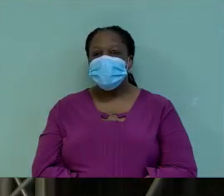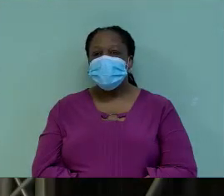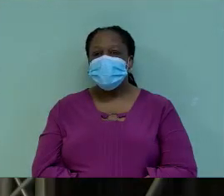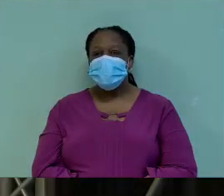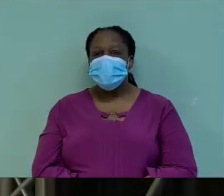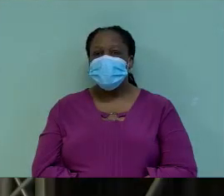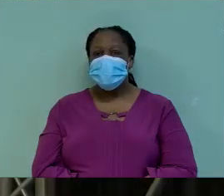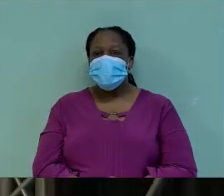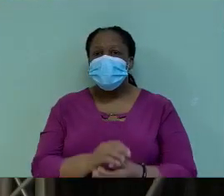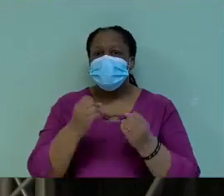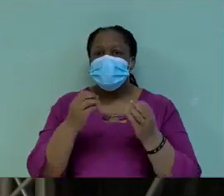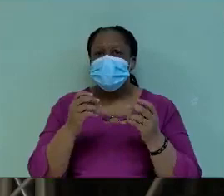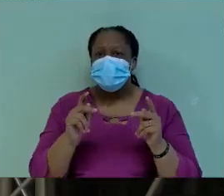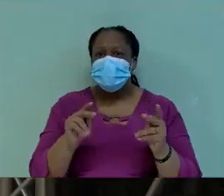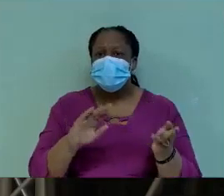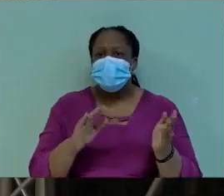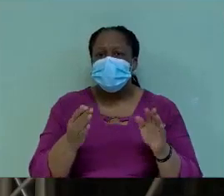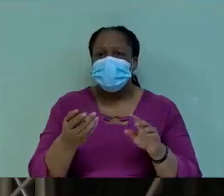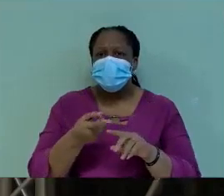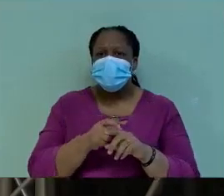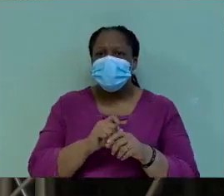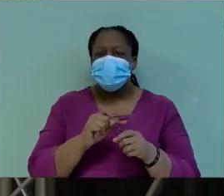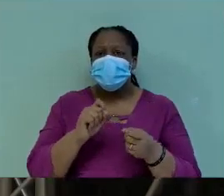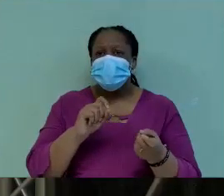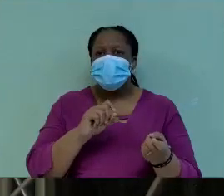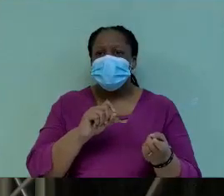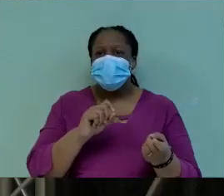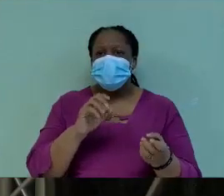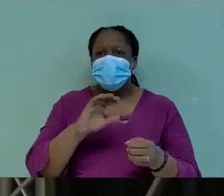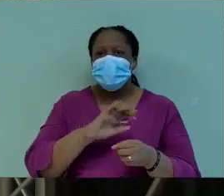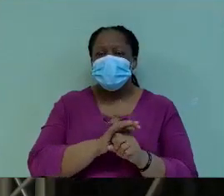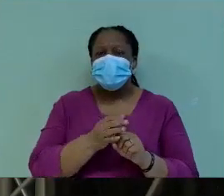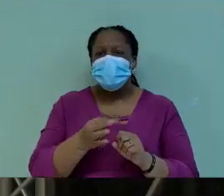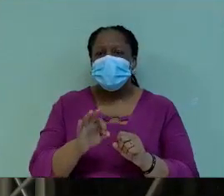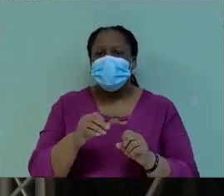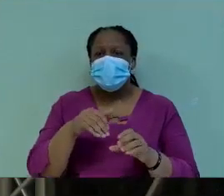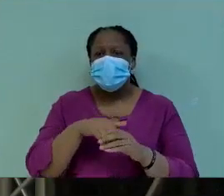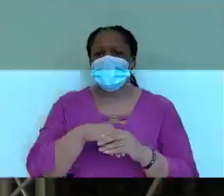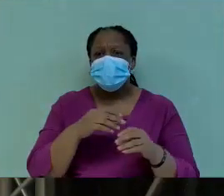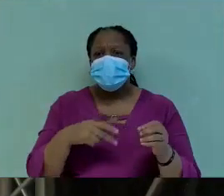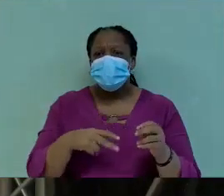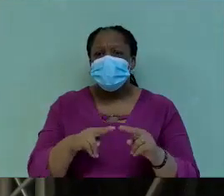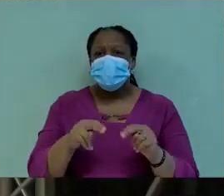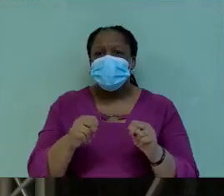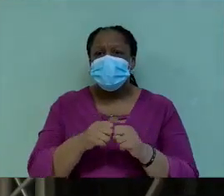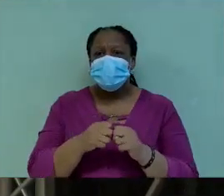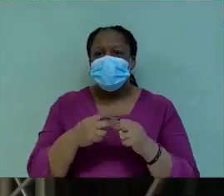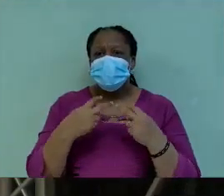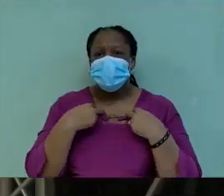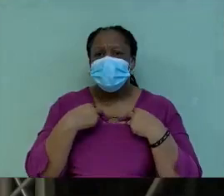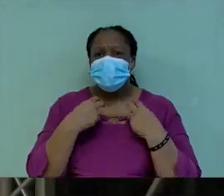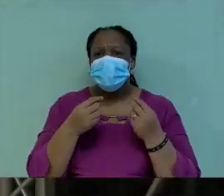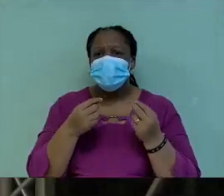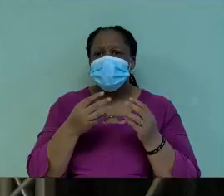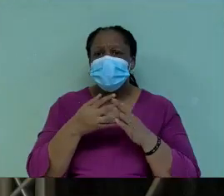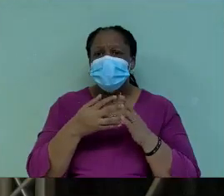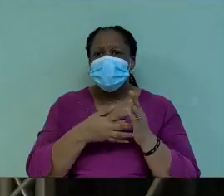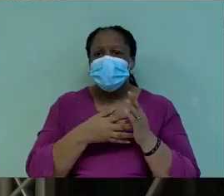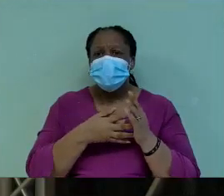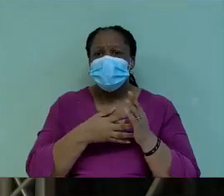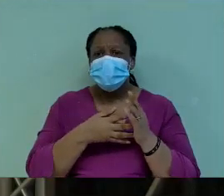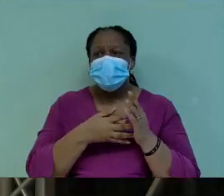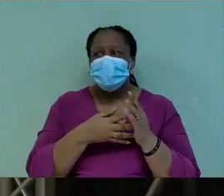295,101 deaths from COVID-19 to date. In St. Kitts and Nevis, we have sampled and